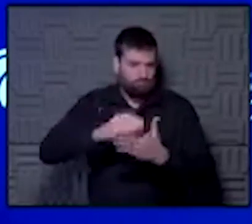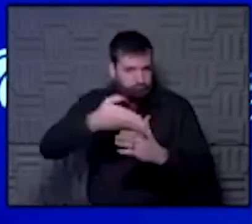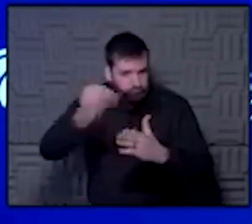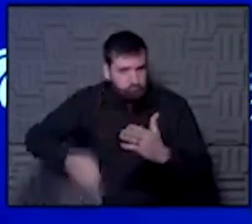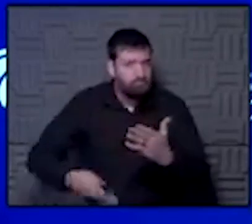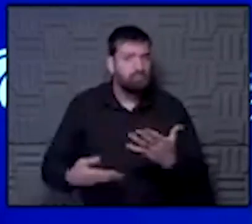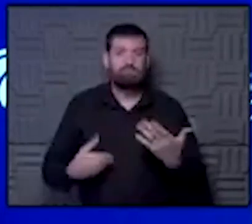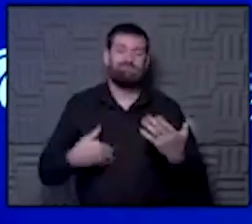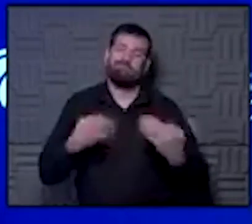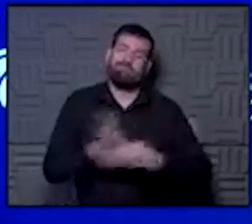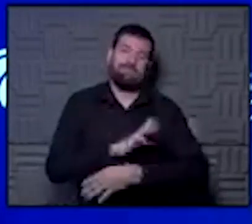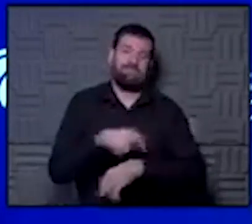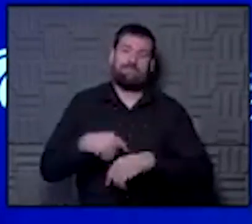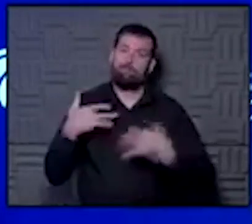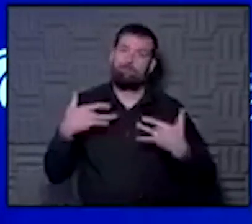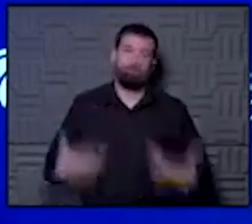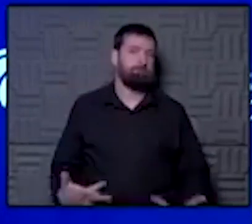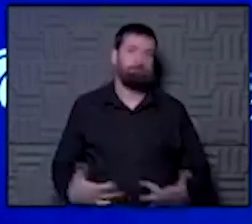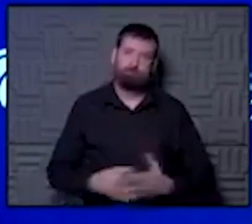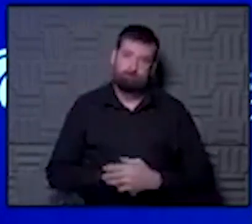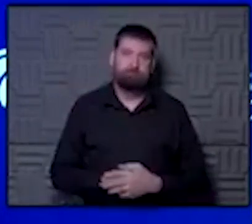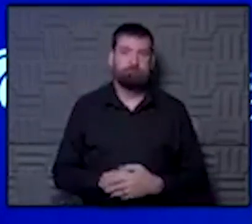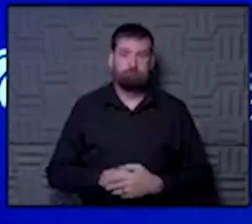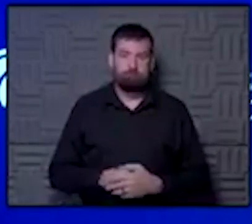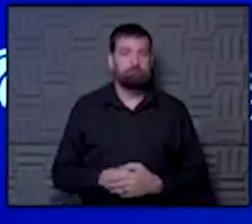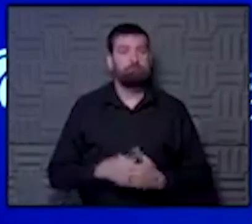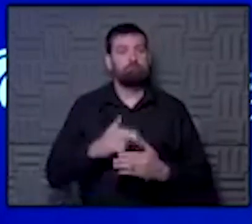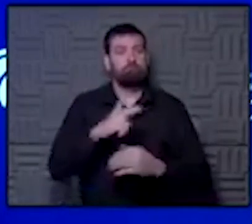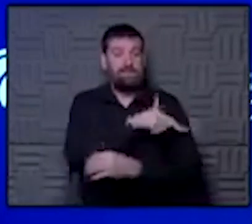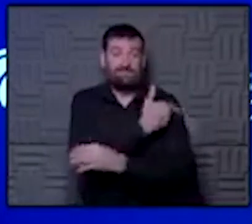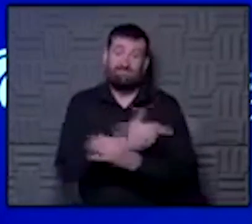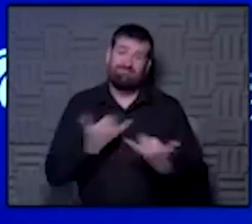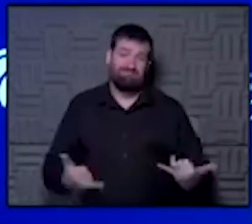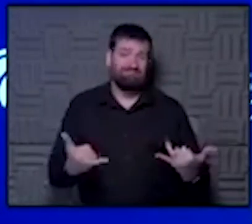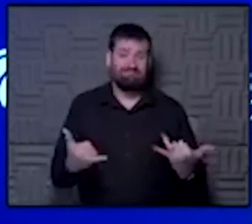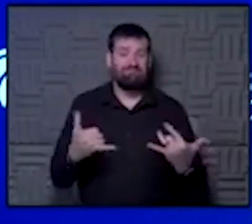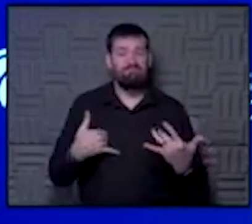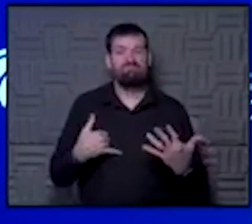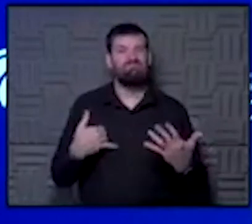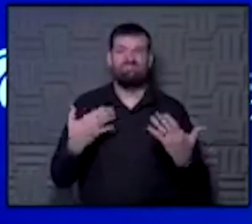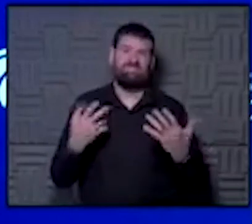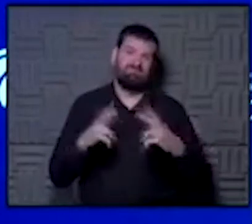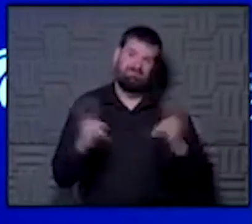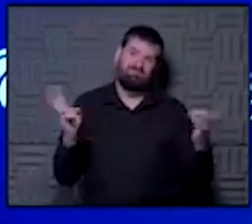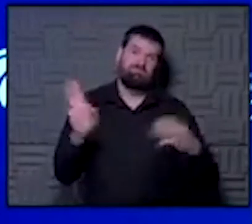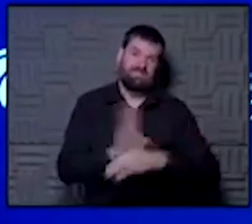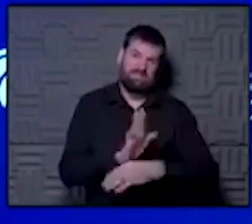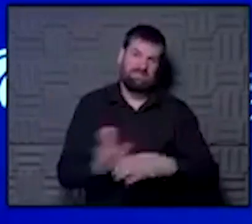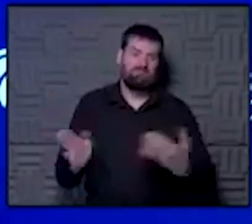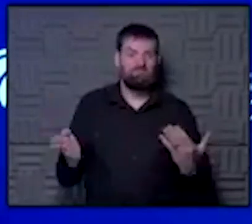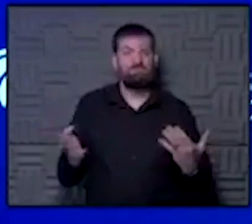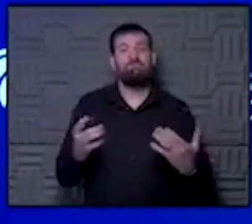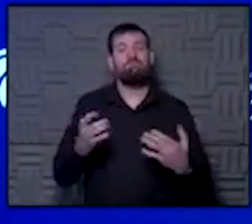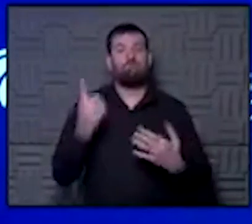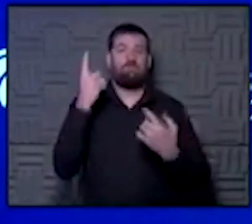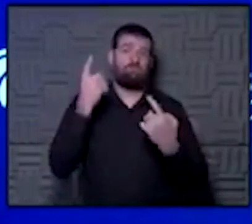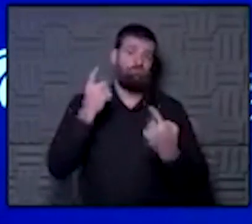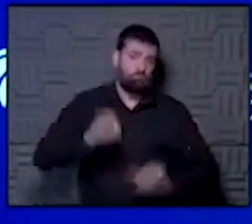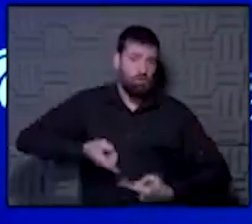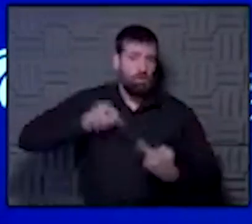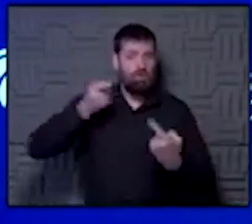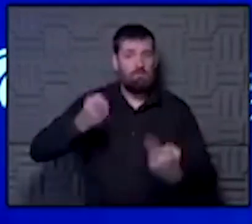all the time. And I think that's where hospitals are right now. I think it's really, really busy. And I think that's one of the struggles